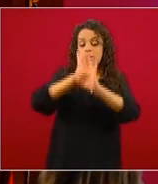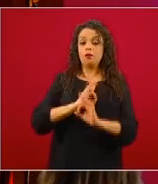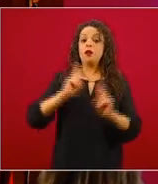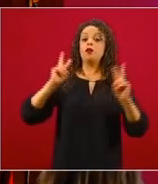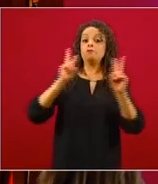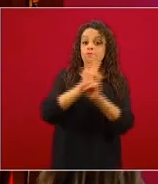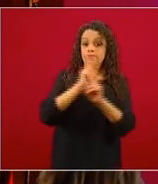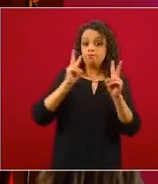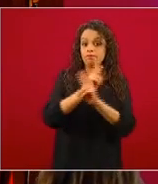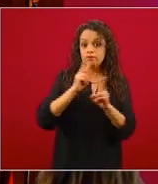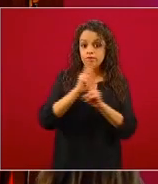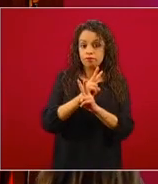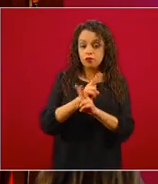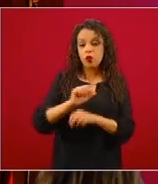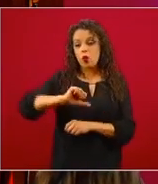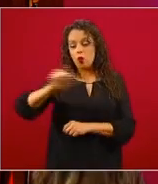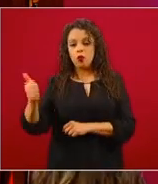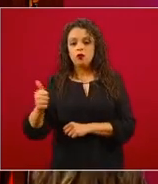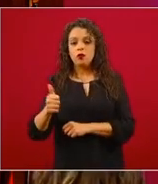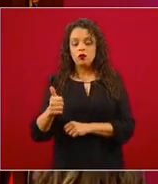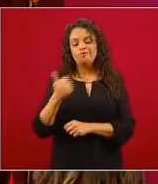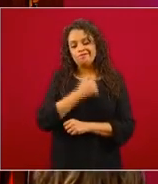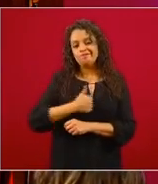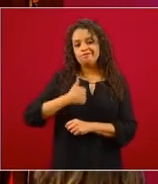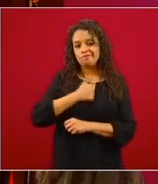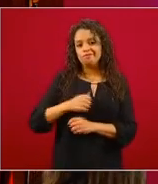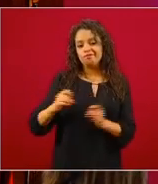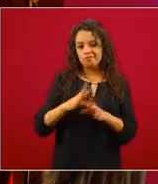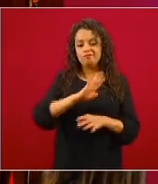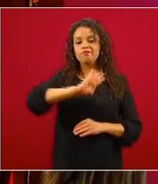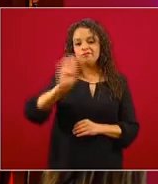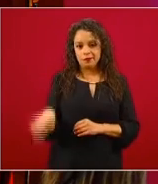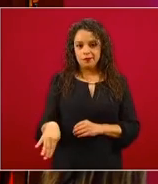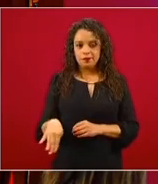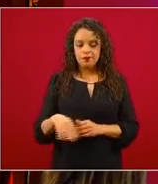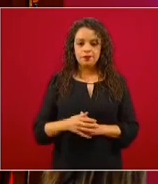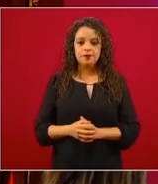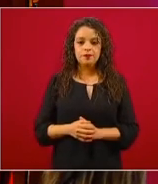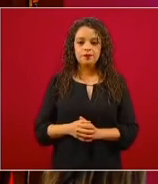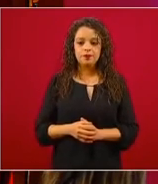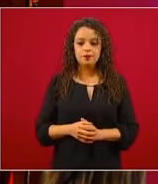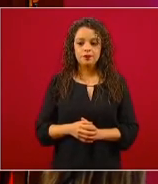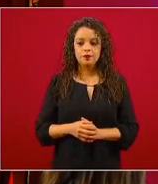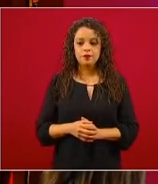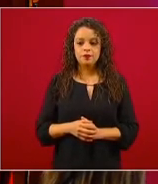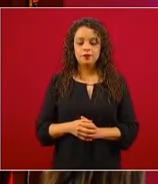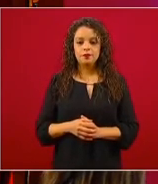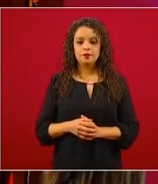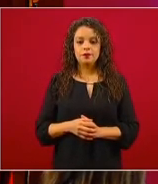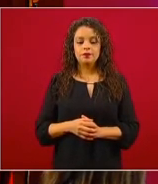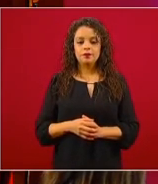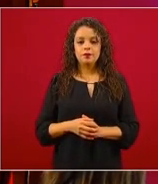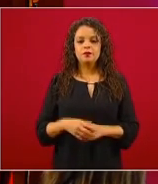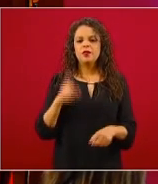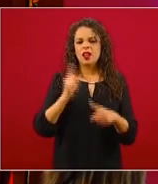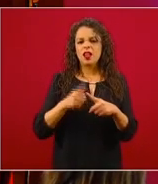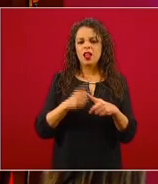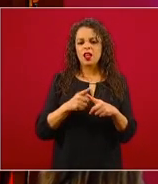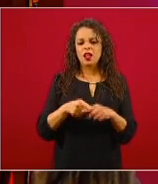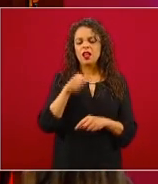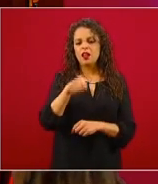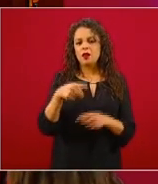and other people may die. They might die. Who are these people who are more